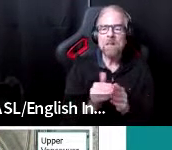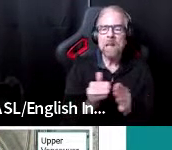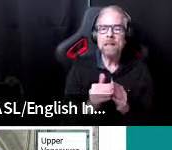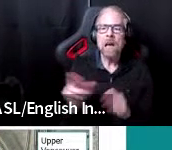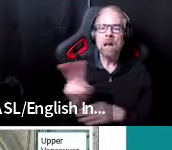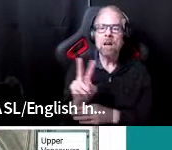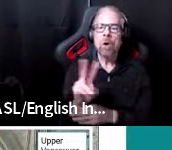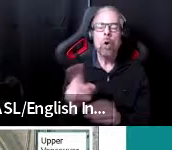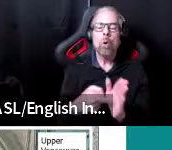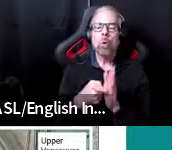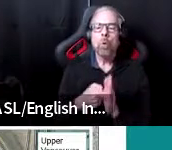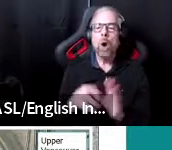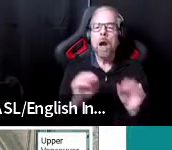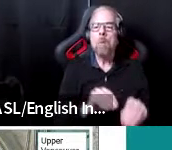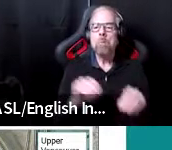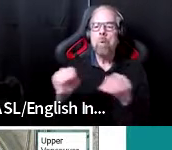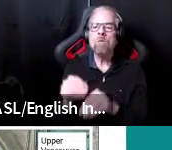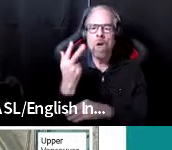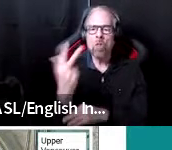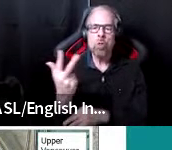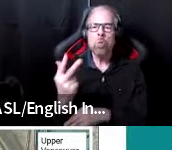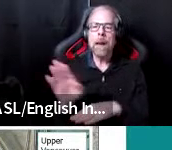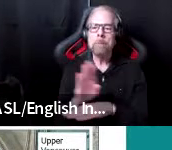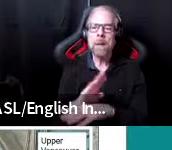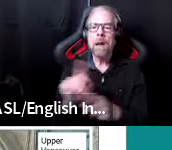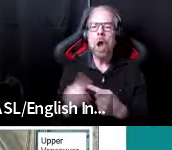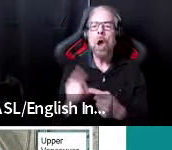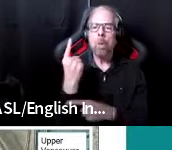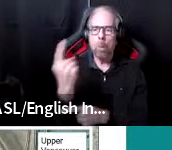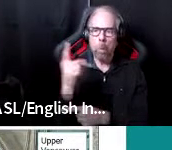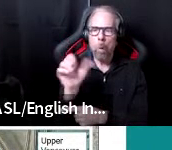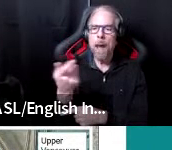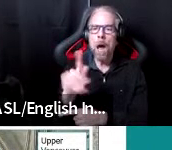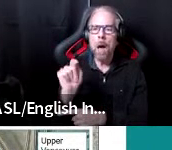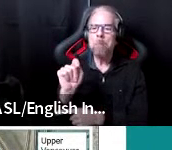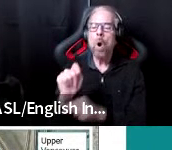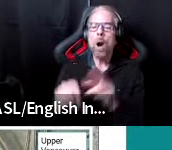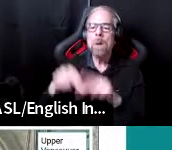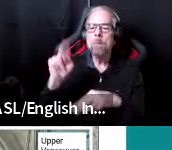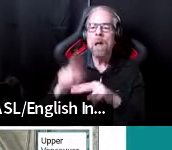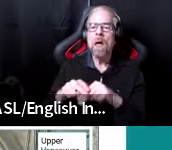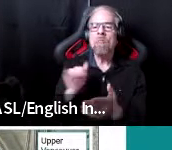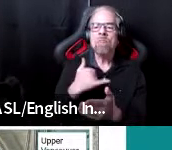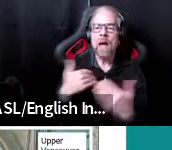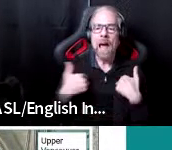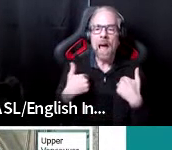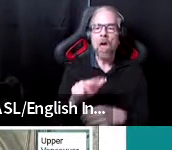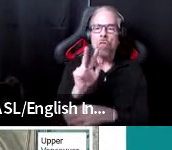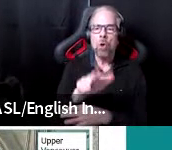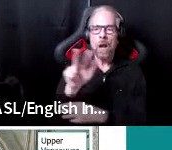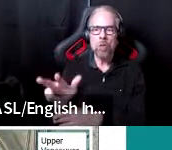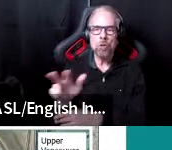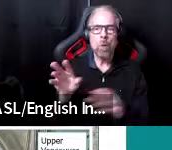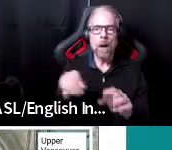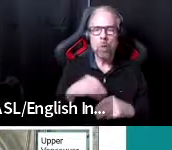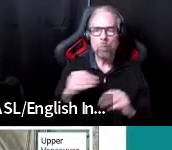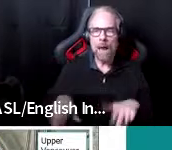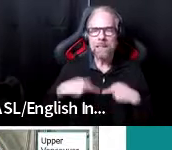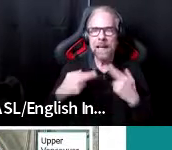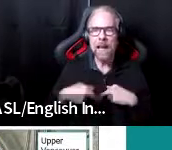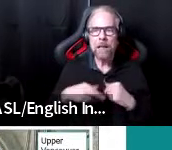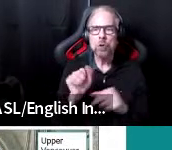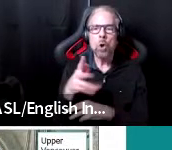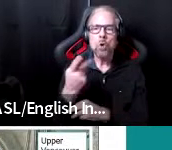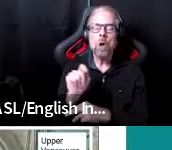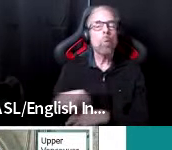3 additional businesses and 1 additional apartment complex that contains 33 residential units. The IBR program understands